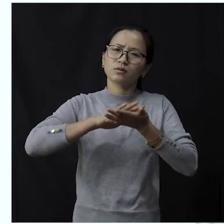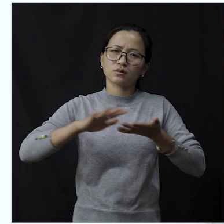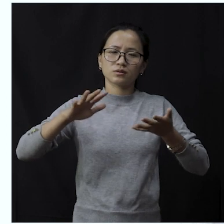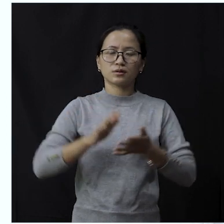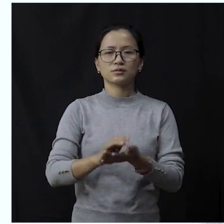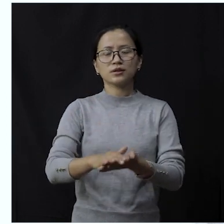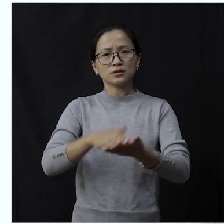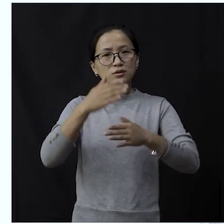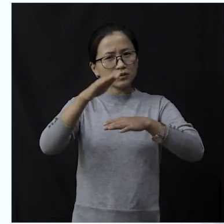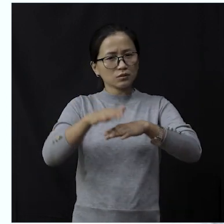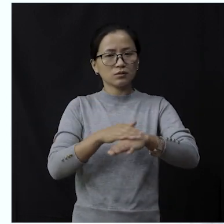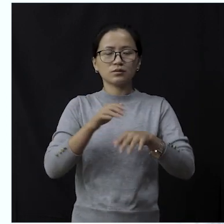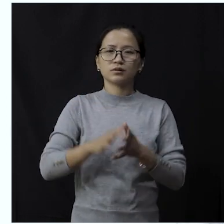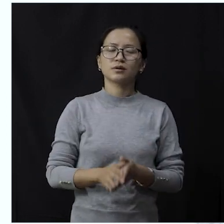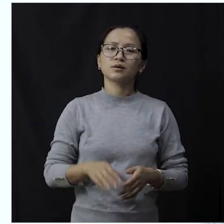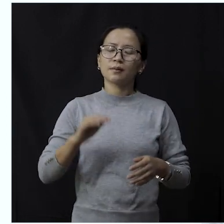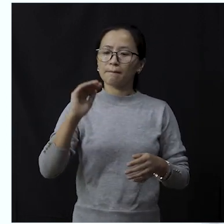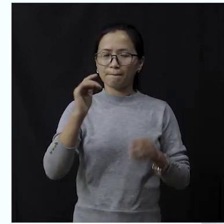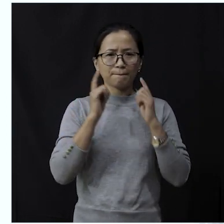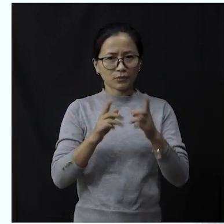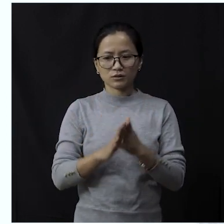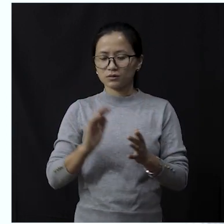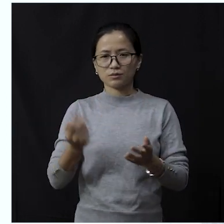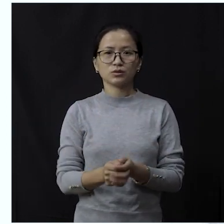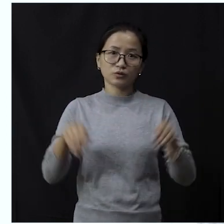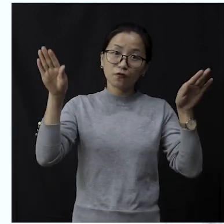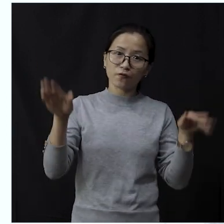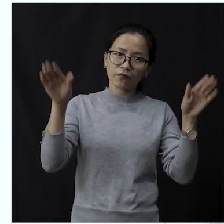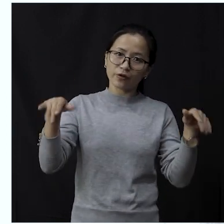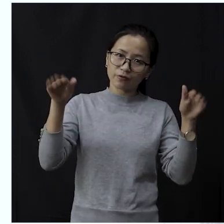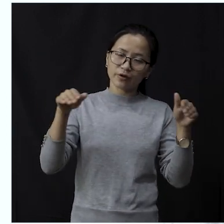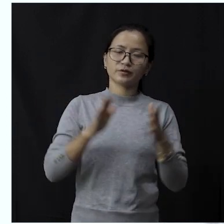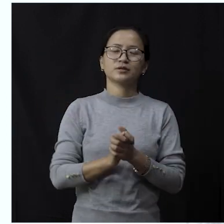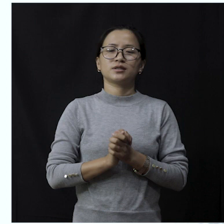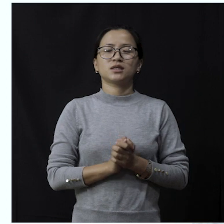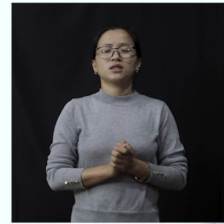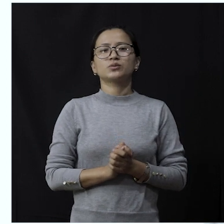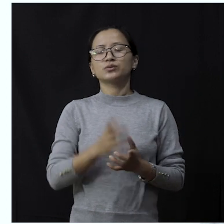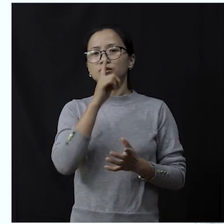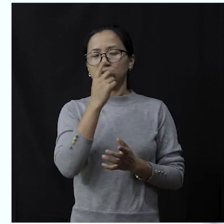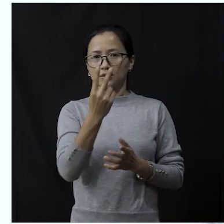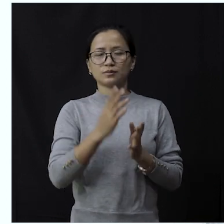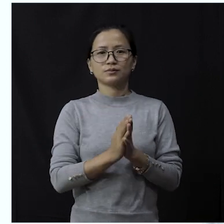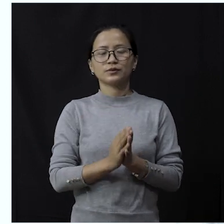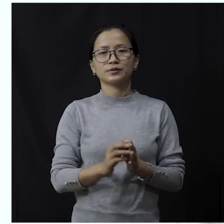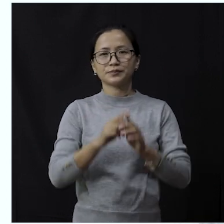will be flapping their wings around, isn't it? That is called fluttering. So we see pictures